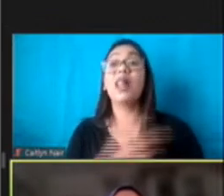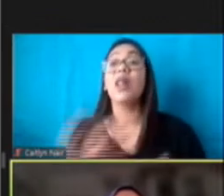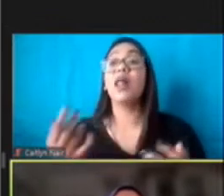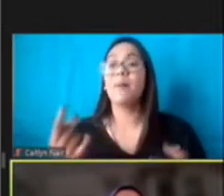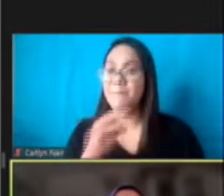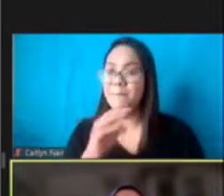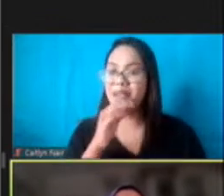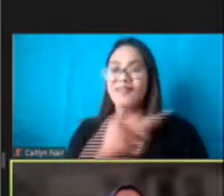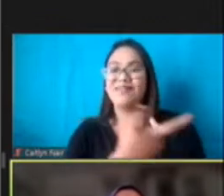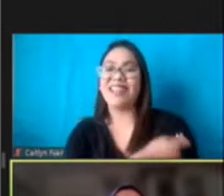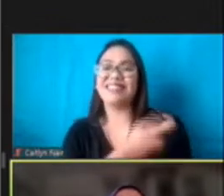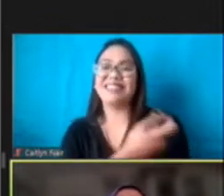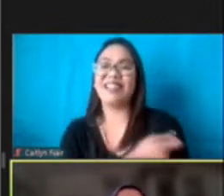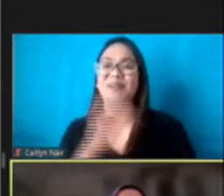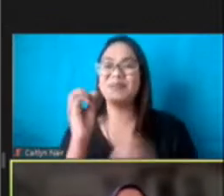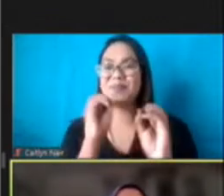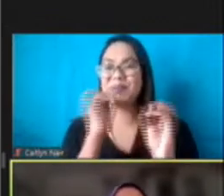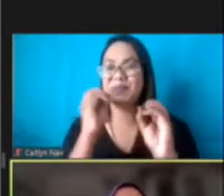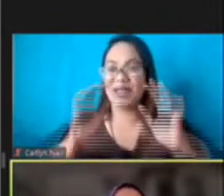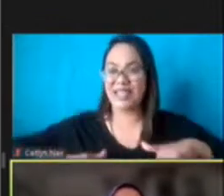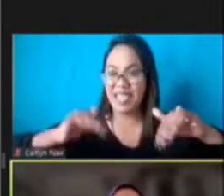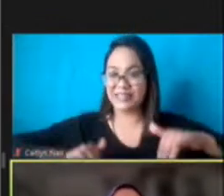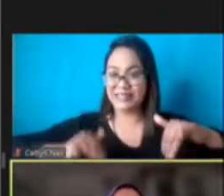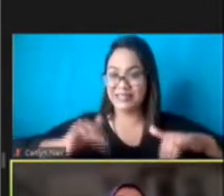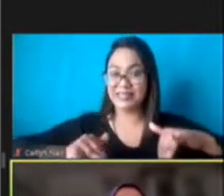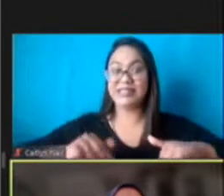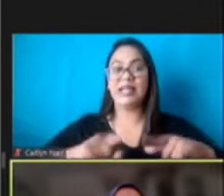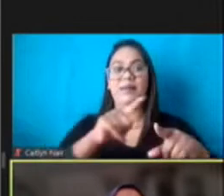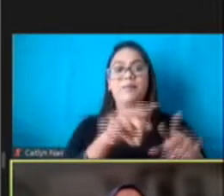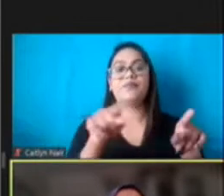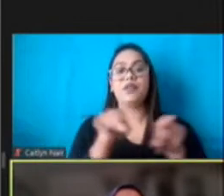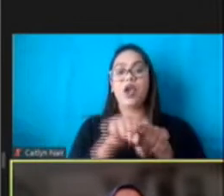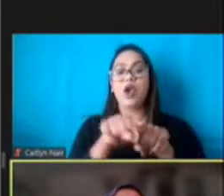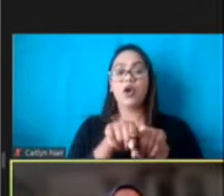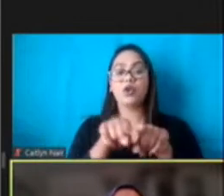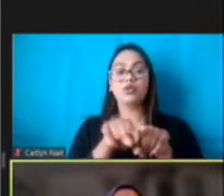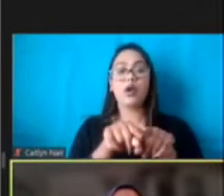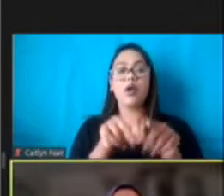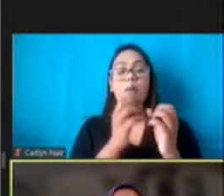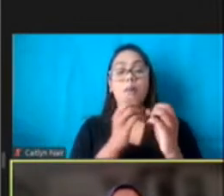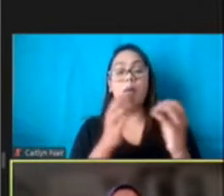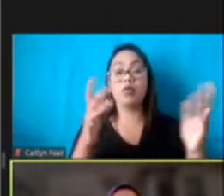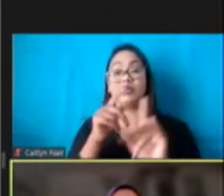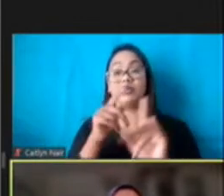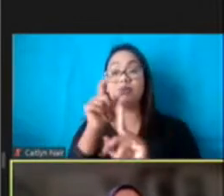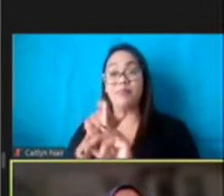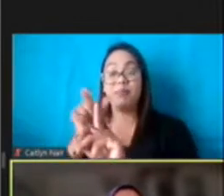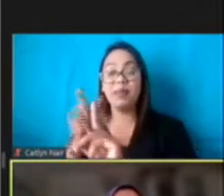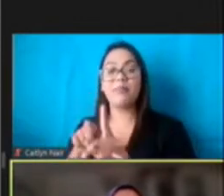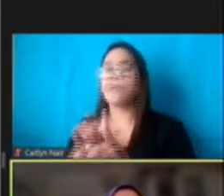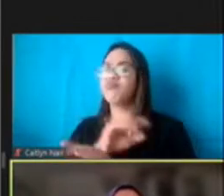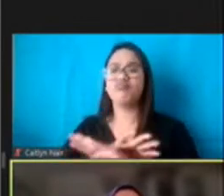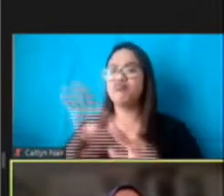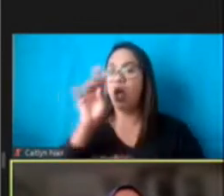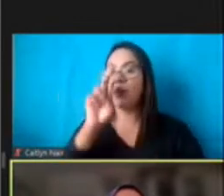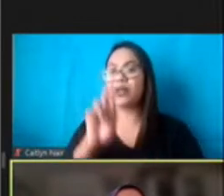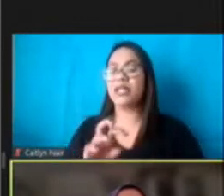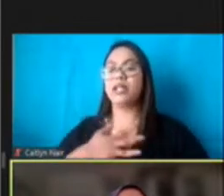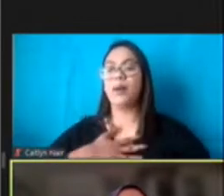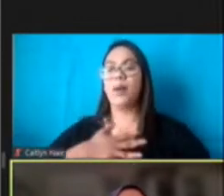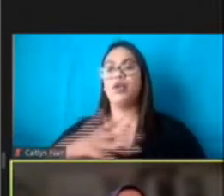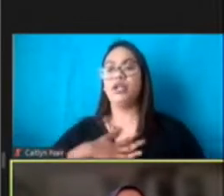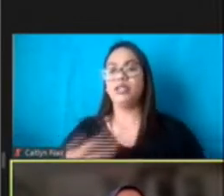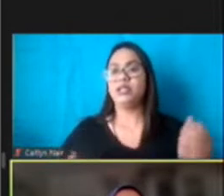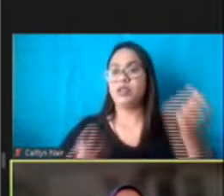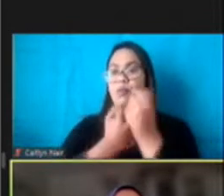with the adults, many of them do not have lung involvement requiring oxygen and ventilation. In